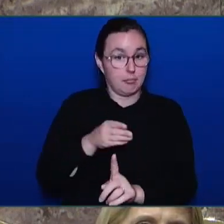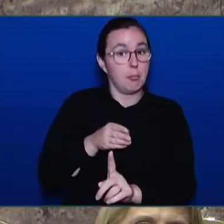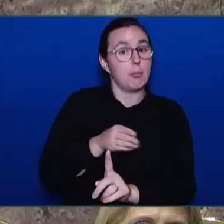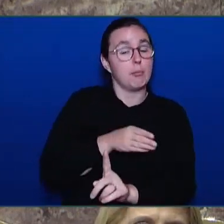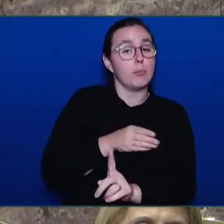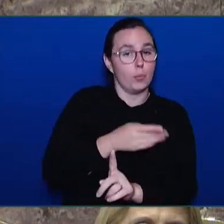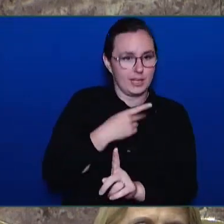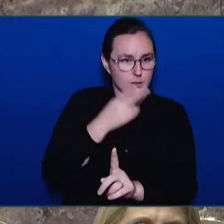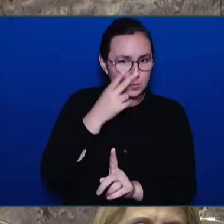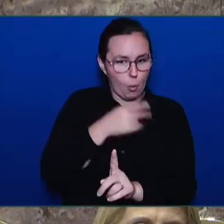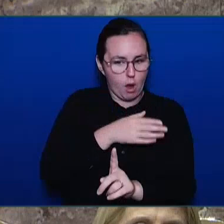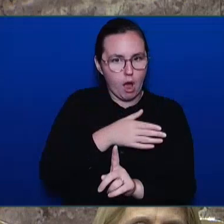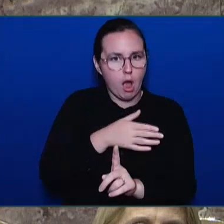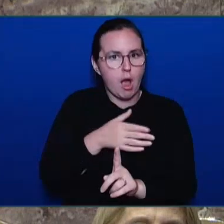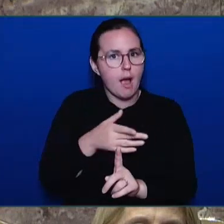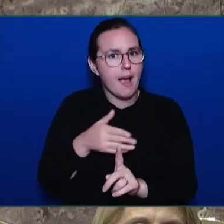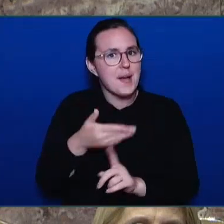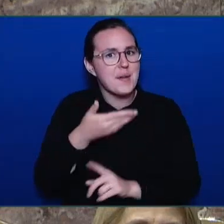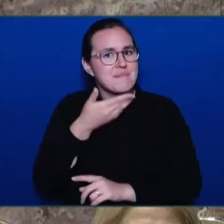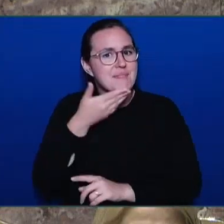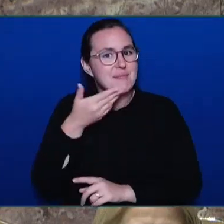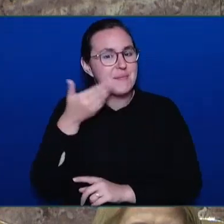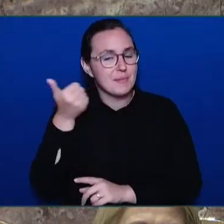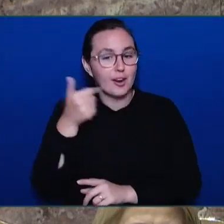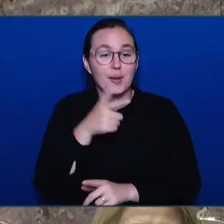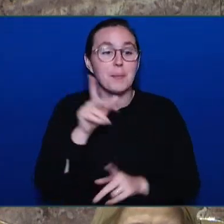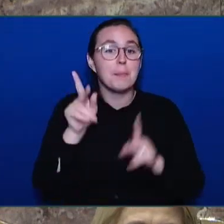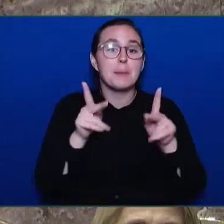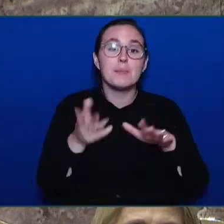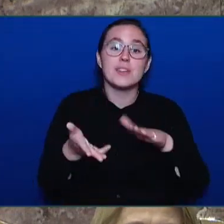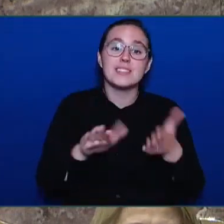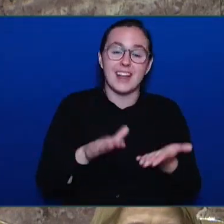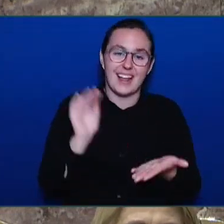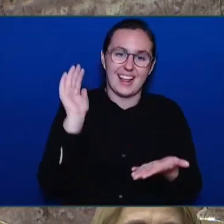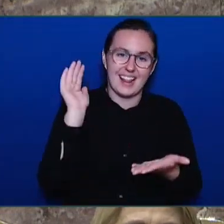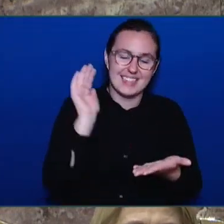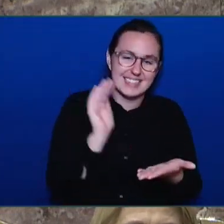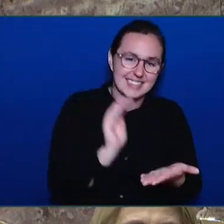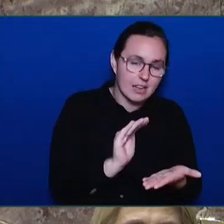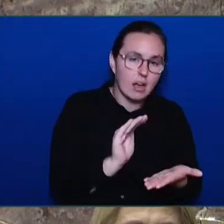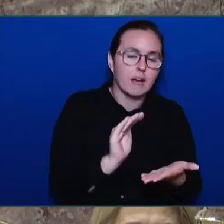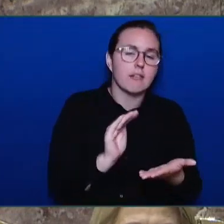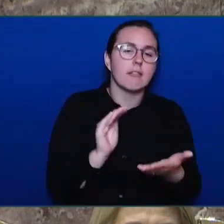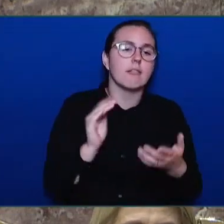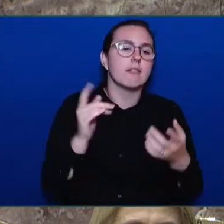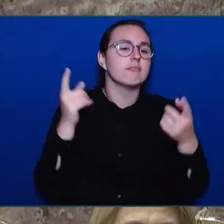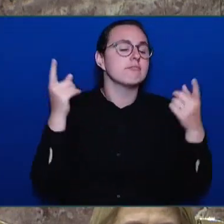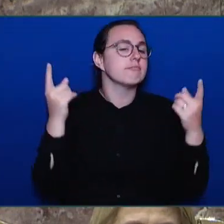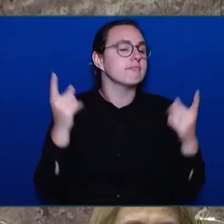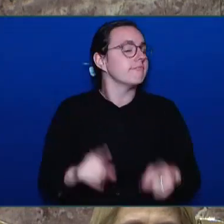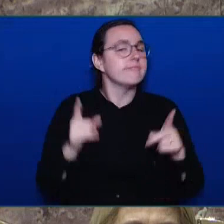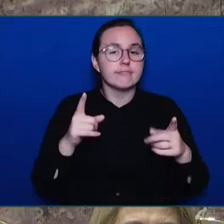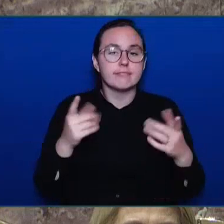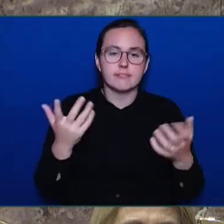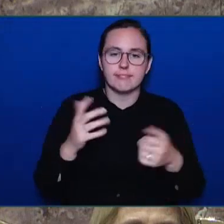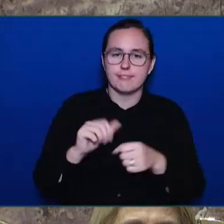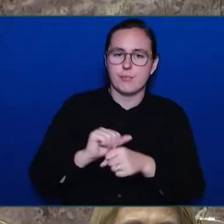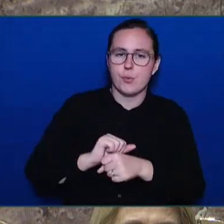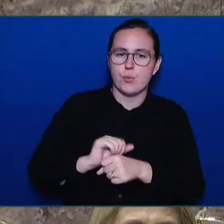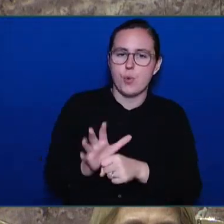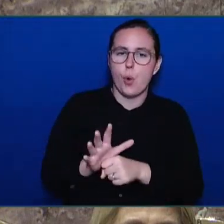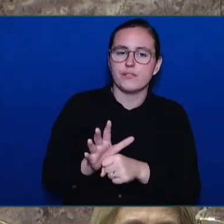That progress was bedeviled by the COVID-19 pandemic, and we are working hard to catch up, to